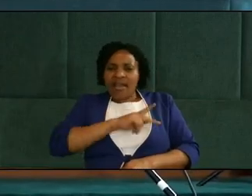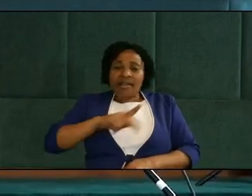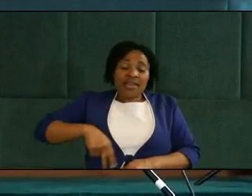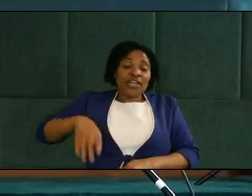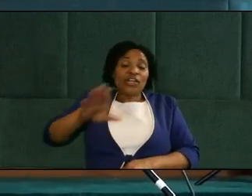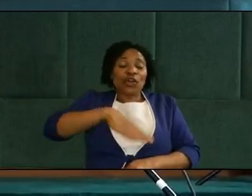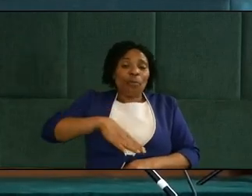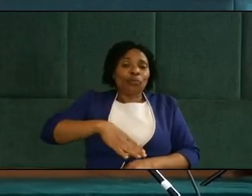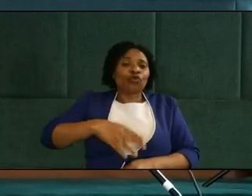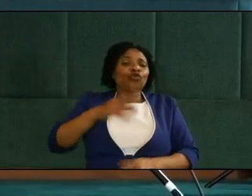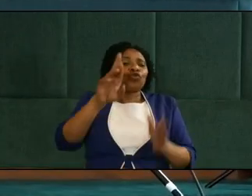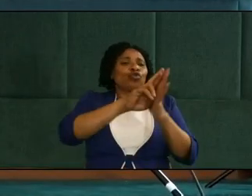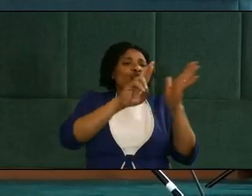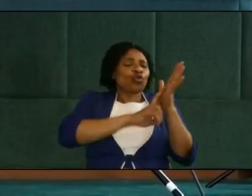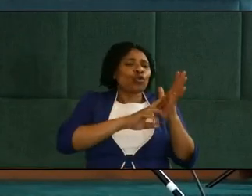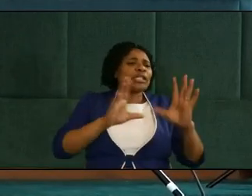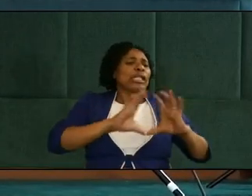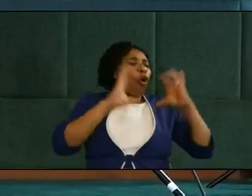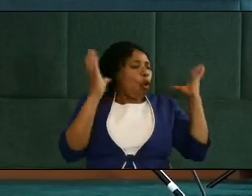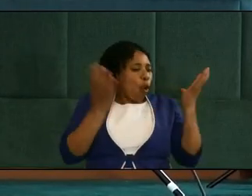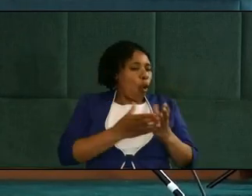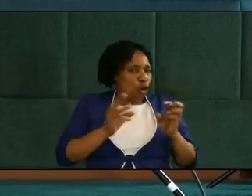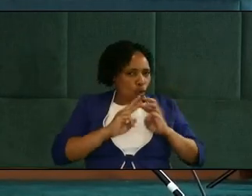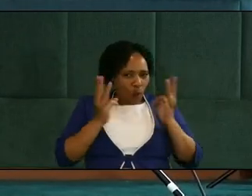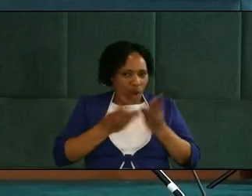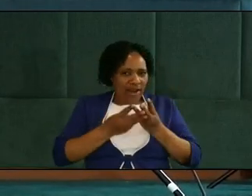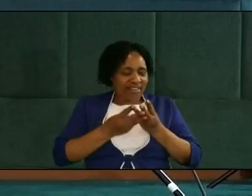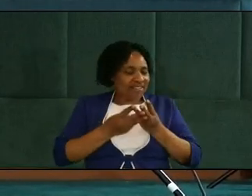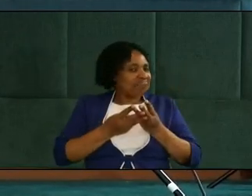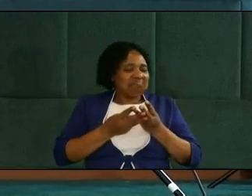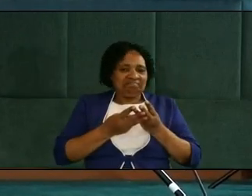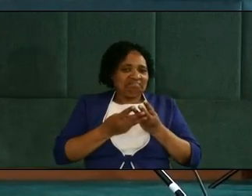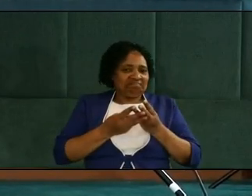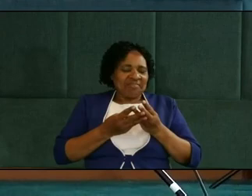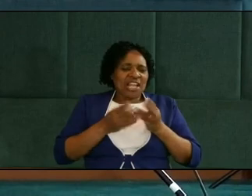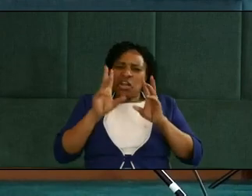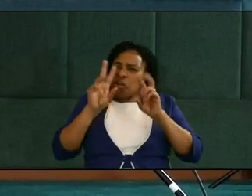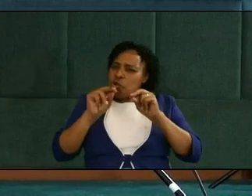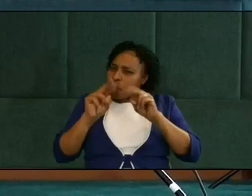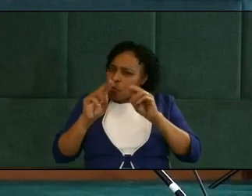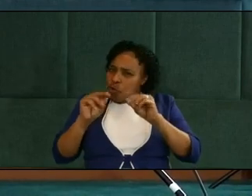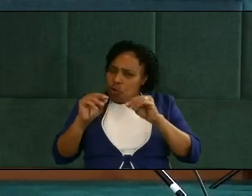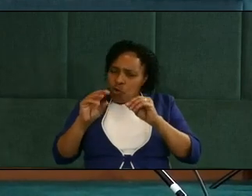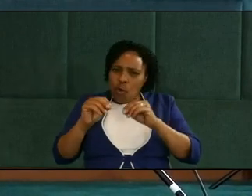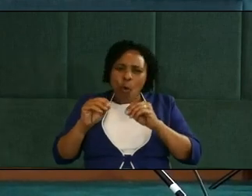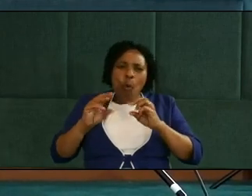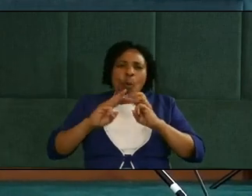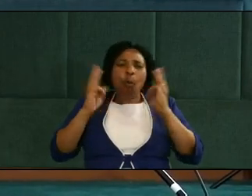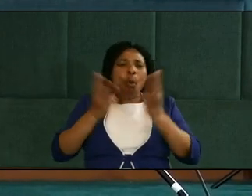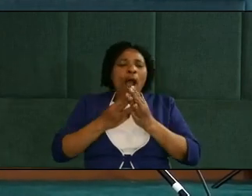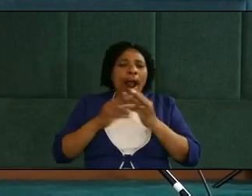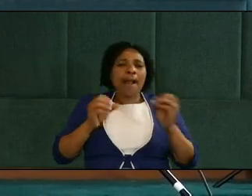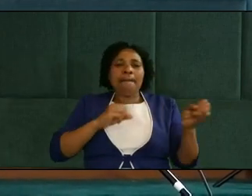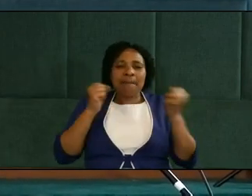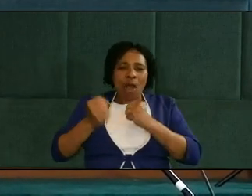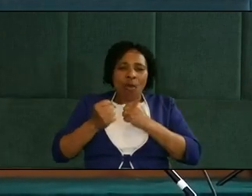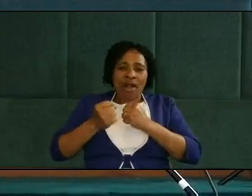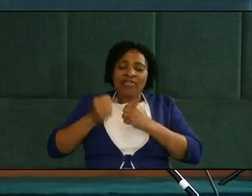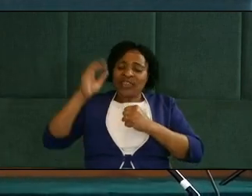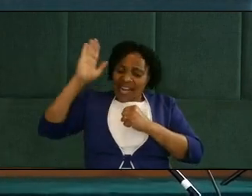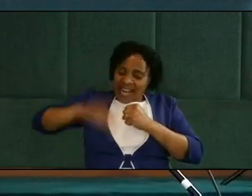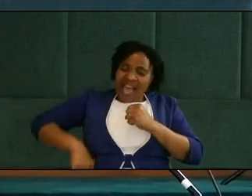world. No matter how big, bad China think it is, there will be no world power. The last world power was